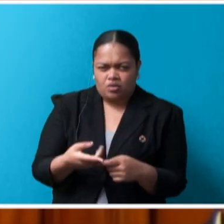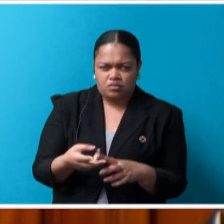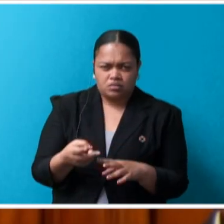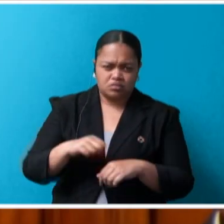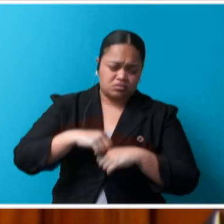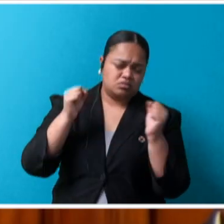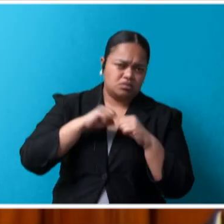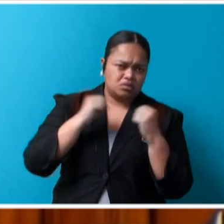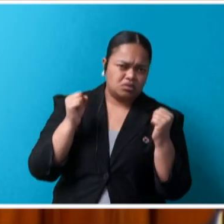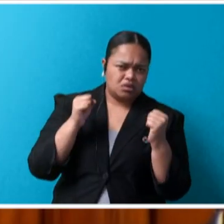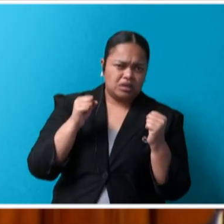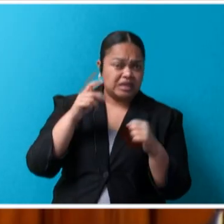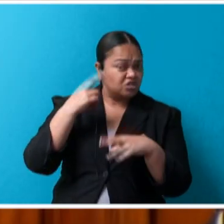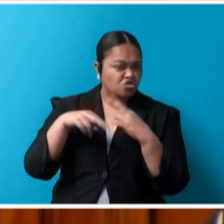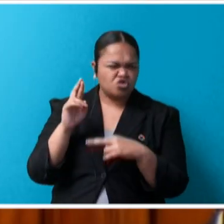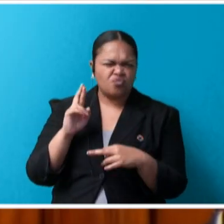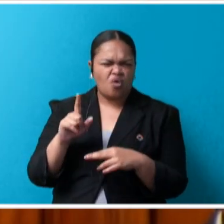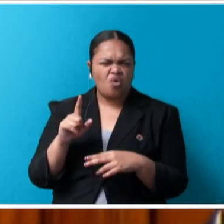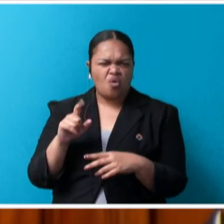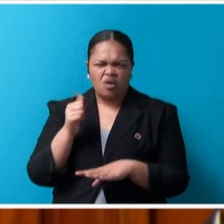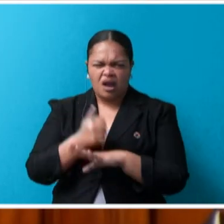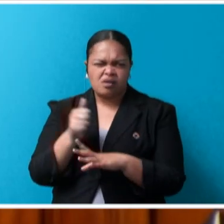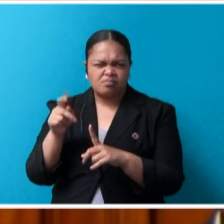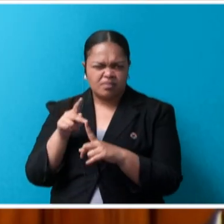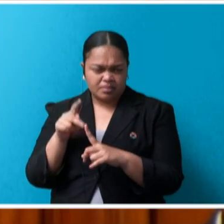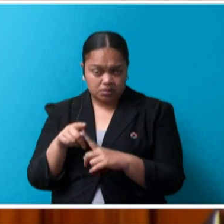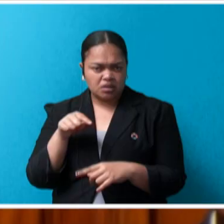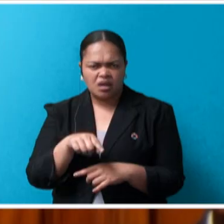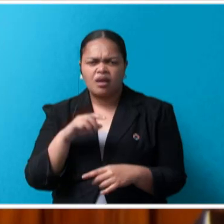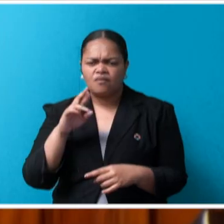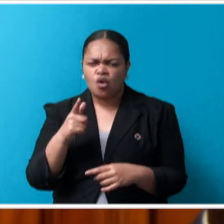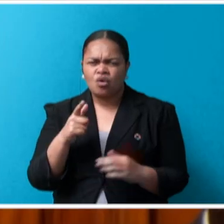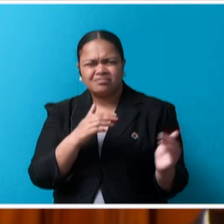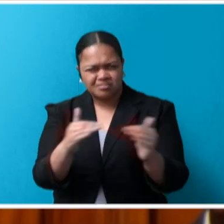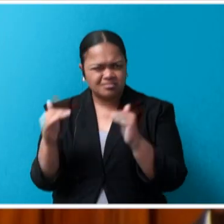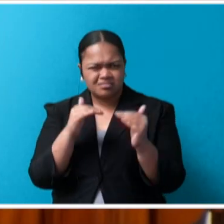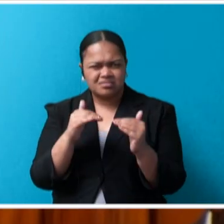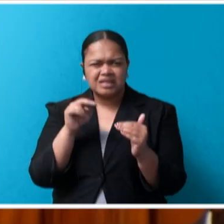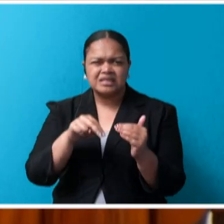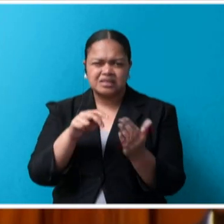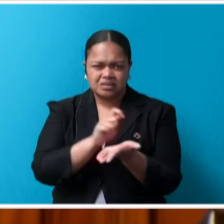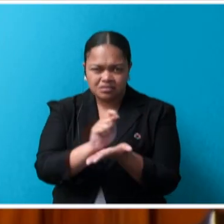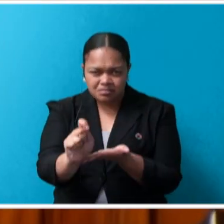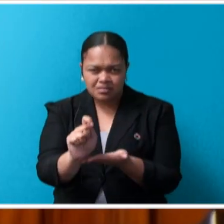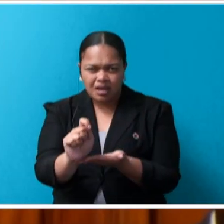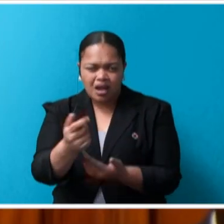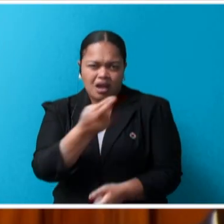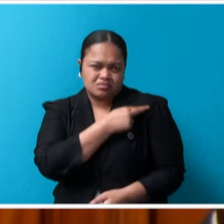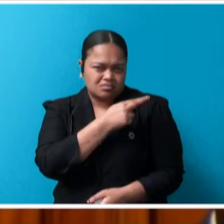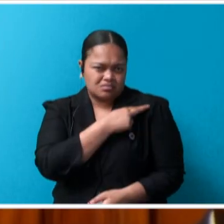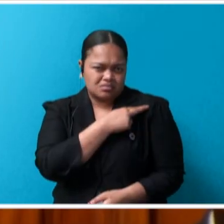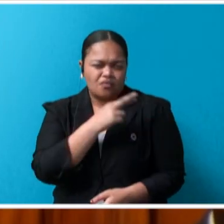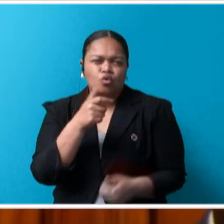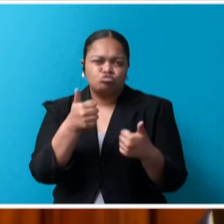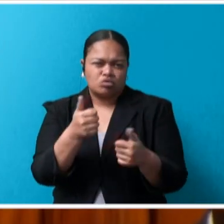for political purpose. This is about ensuring justice, transparency, and accountability remain central to the principle of good